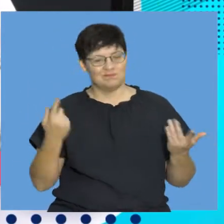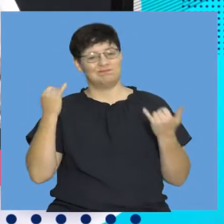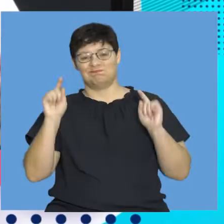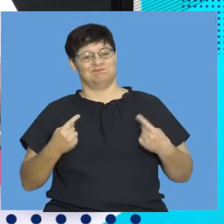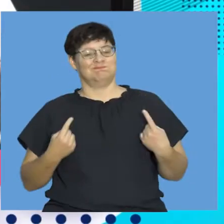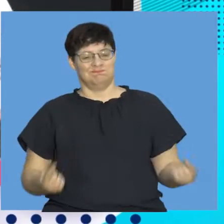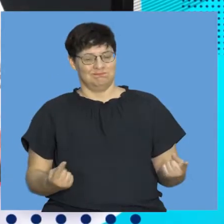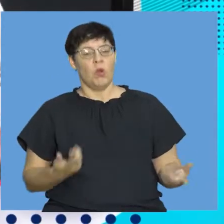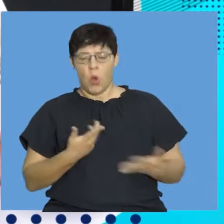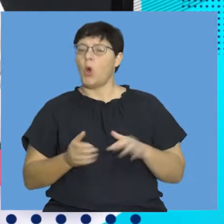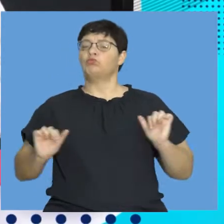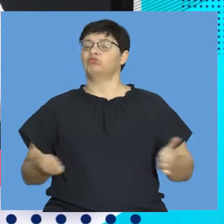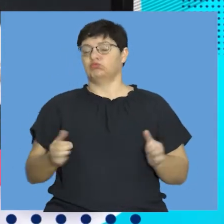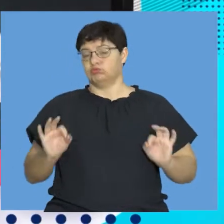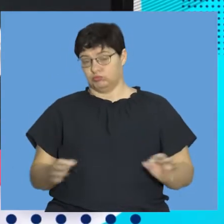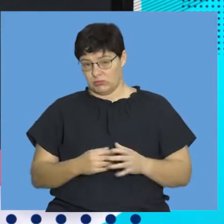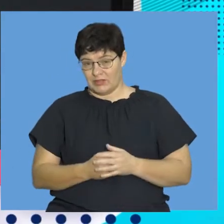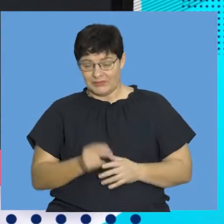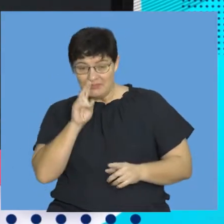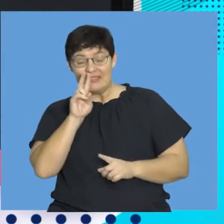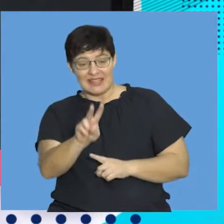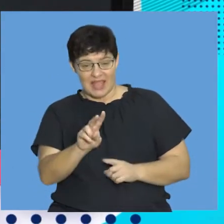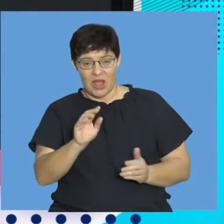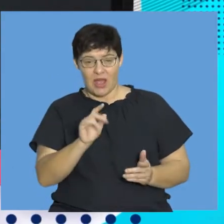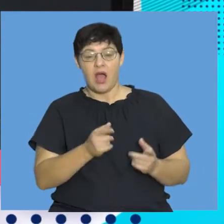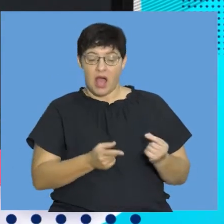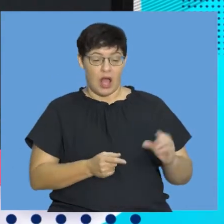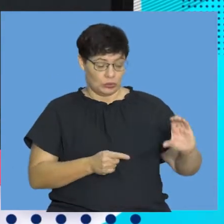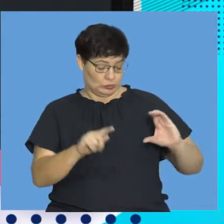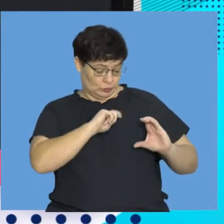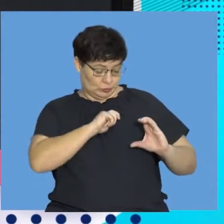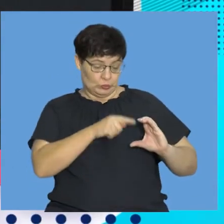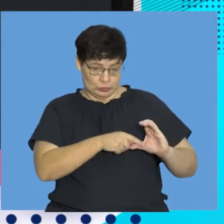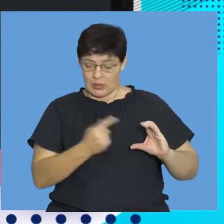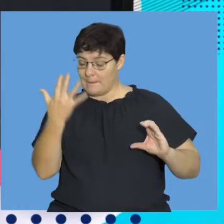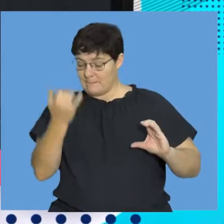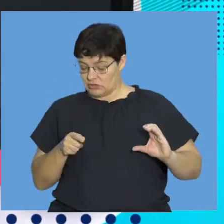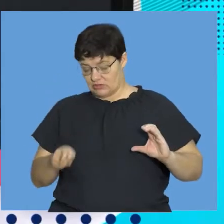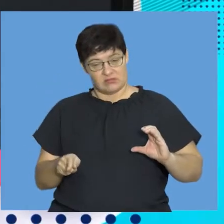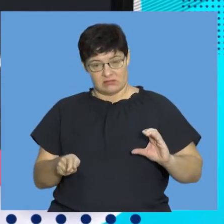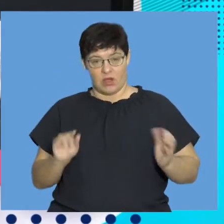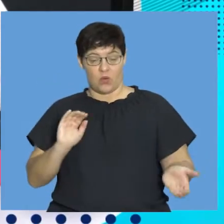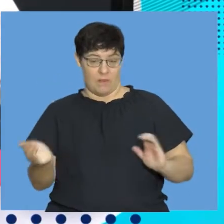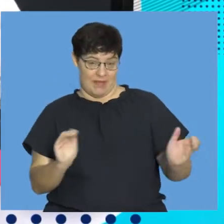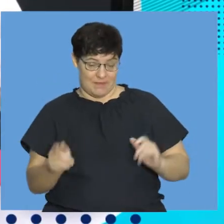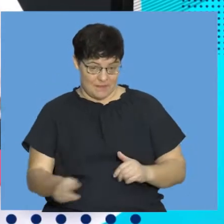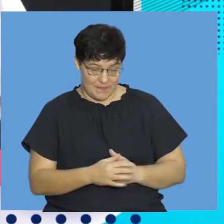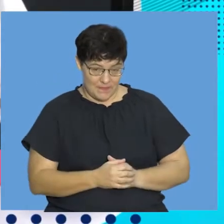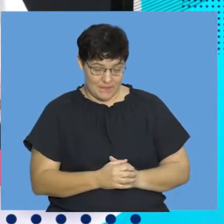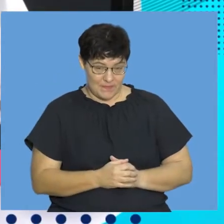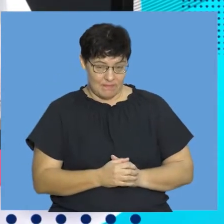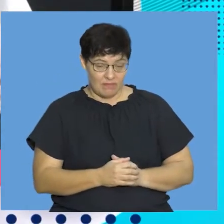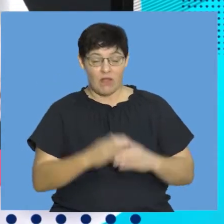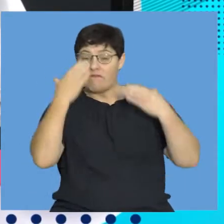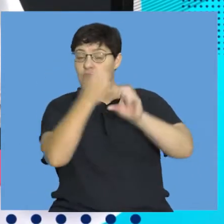see as we go along, where we compare the actual with the budgeted figures. Right, so now, where's our